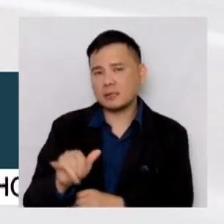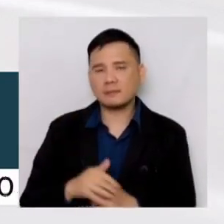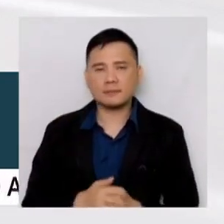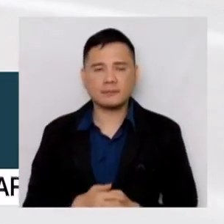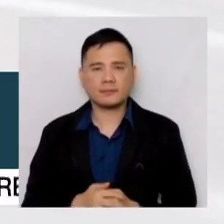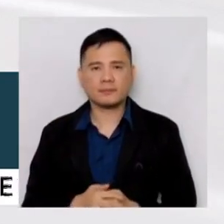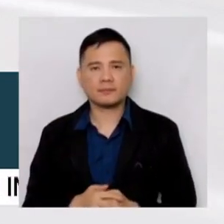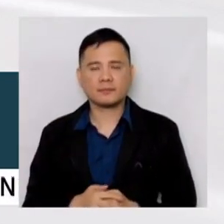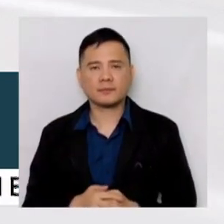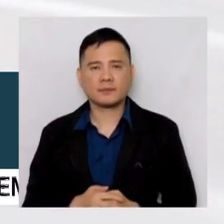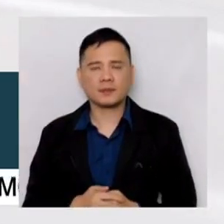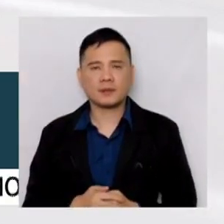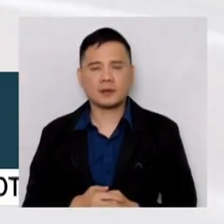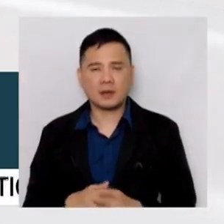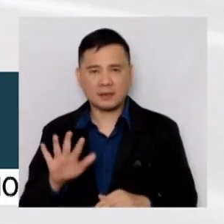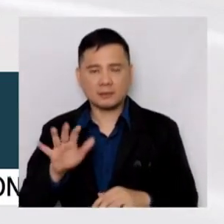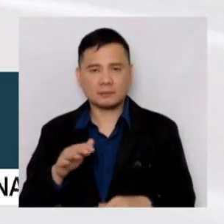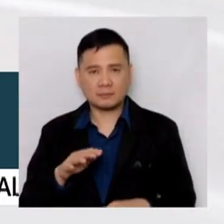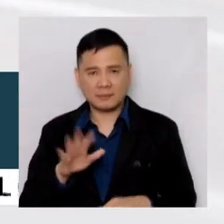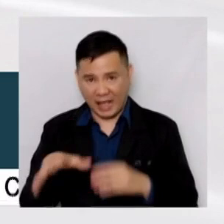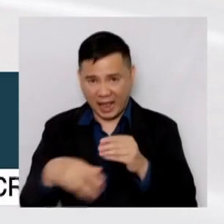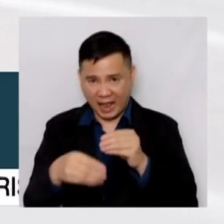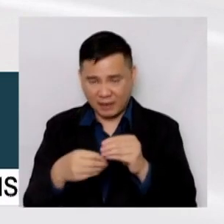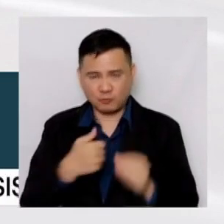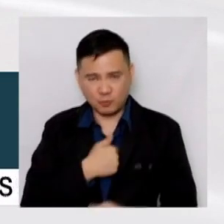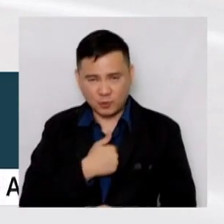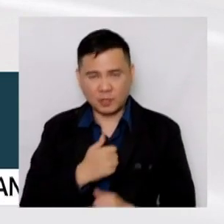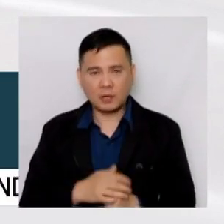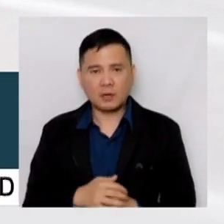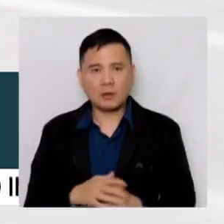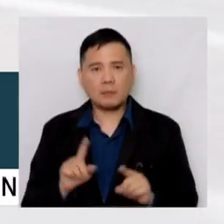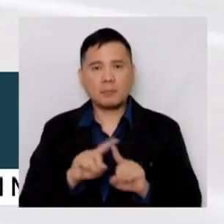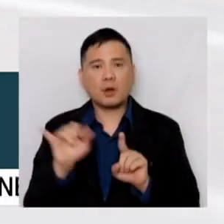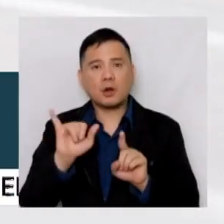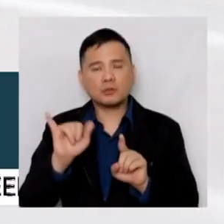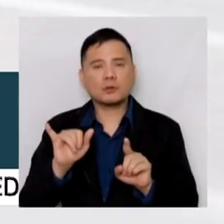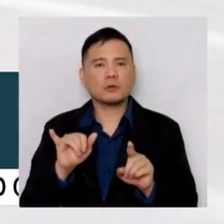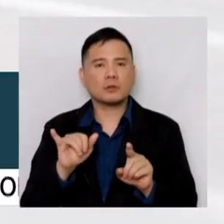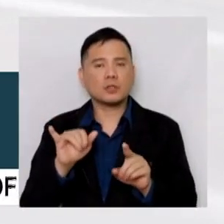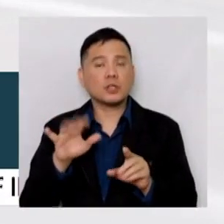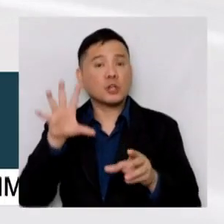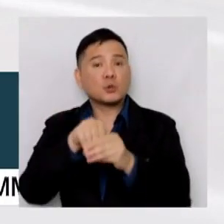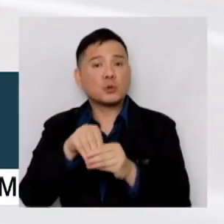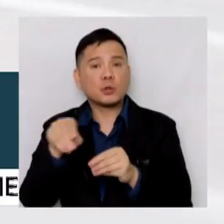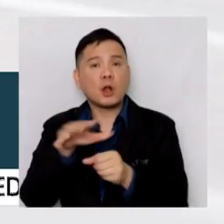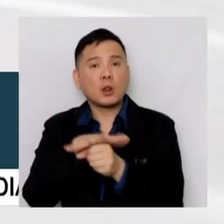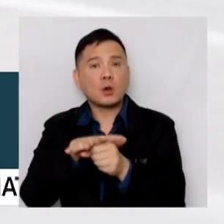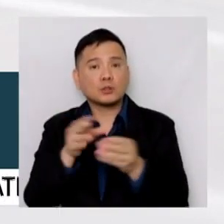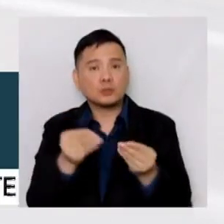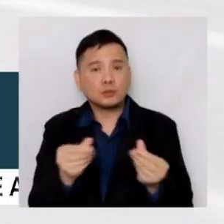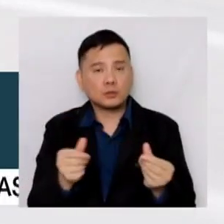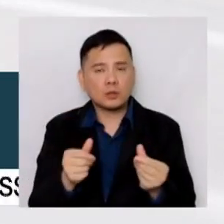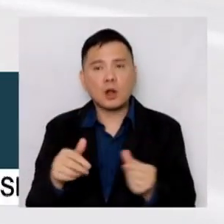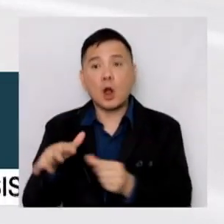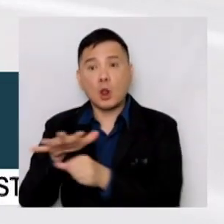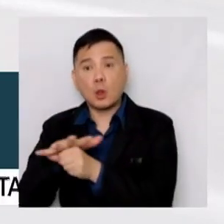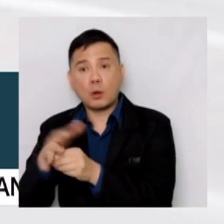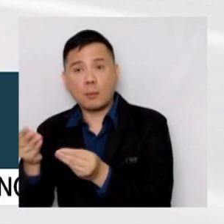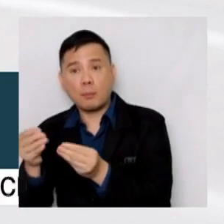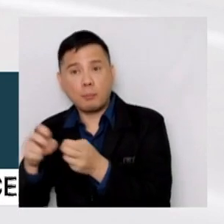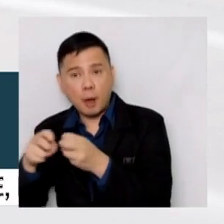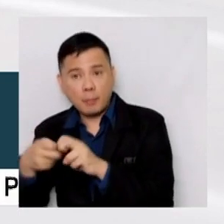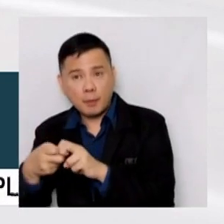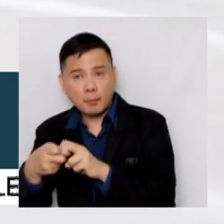you know, the best. But I also believe in subsidiarity, meaning to say local solutions, local problems, local solutions. And